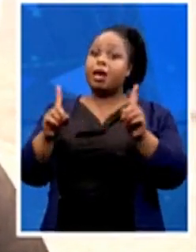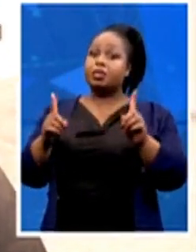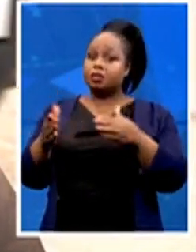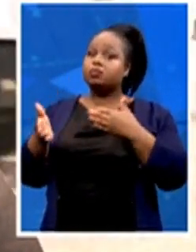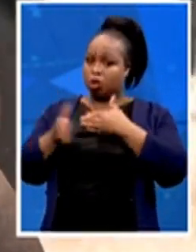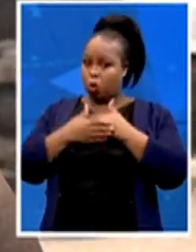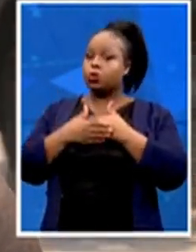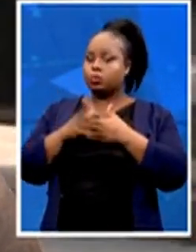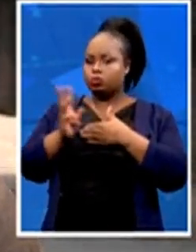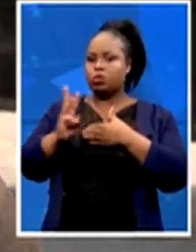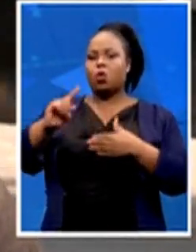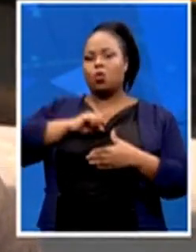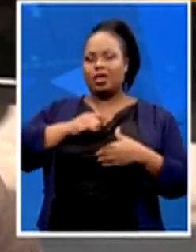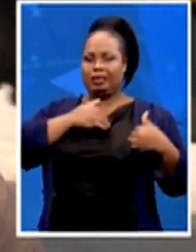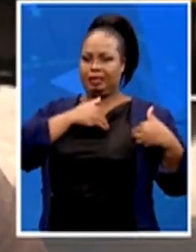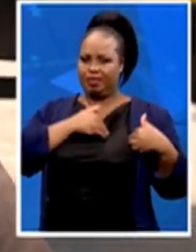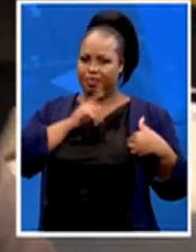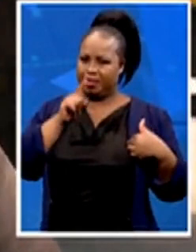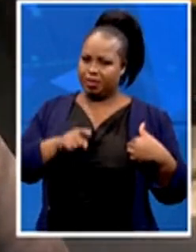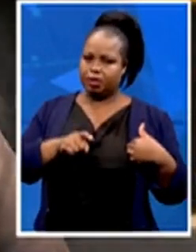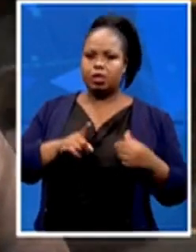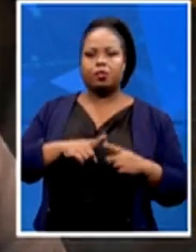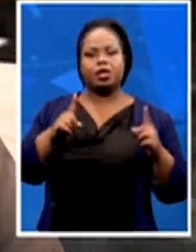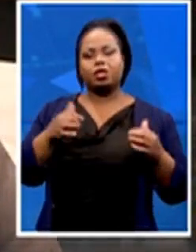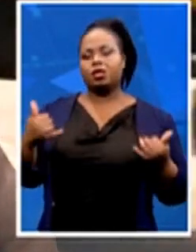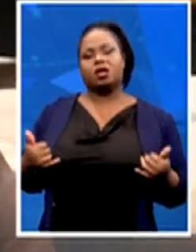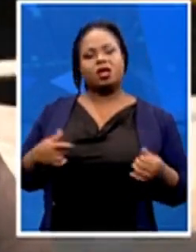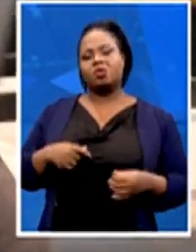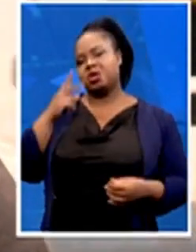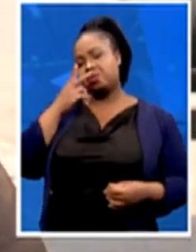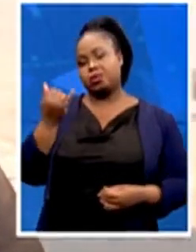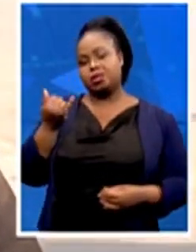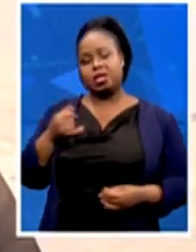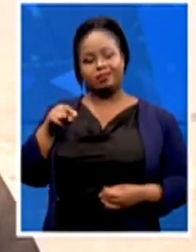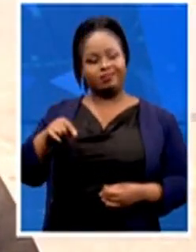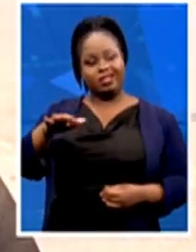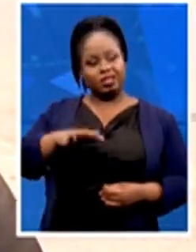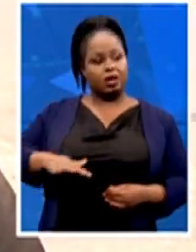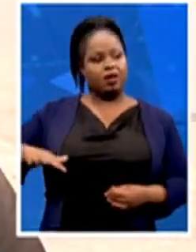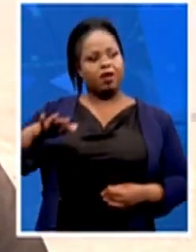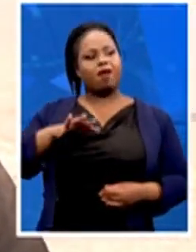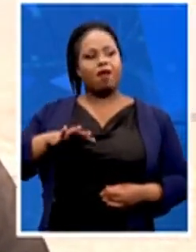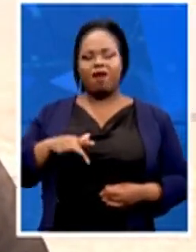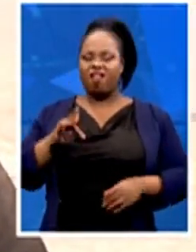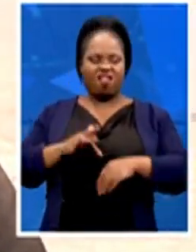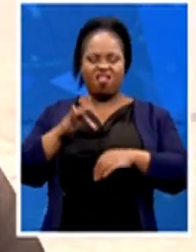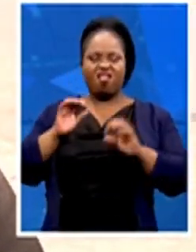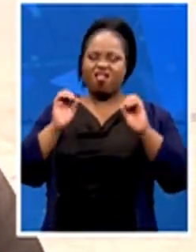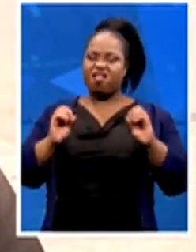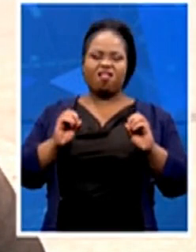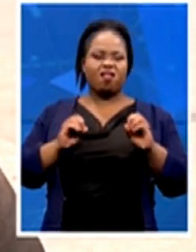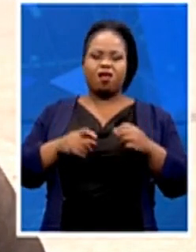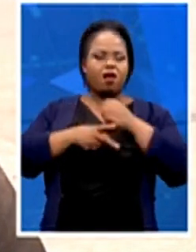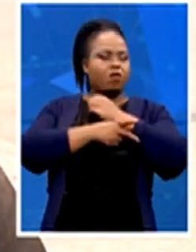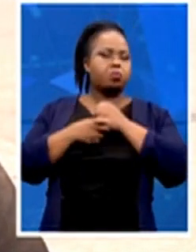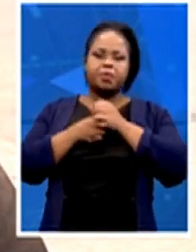on. However, it seems as though this area was untouched and was not affected by the mass